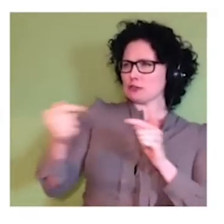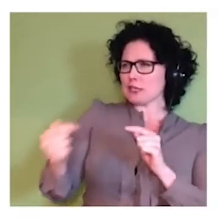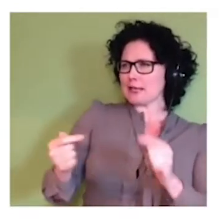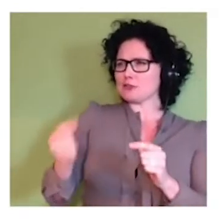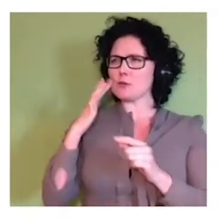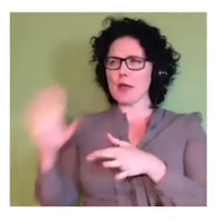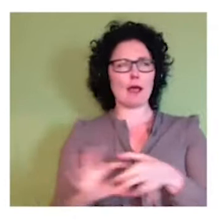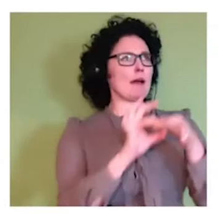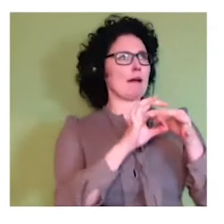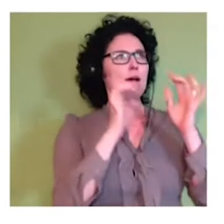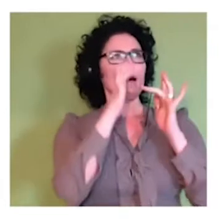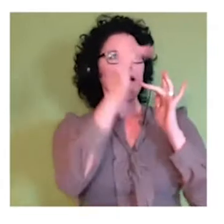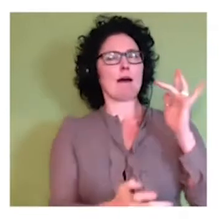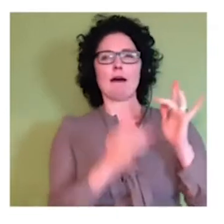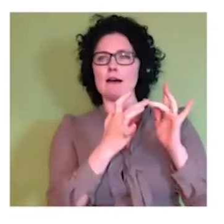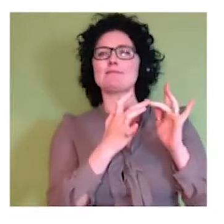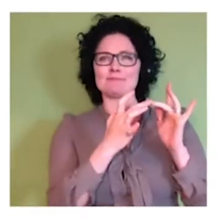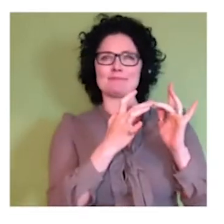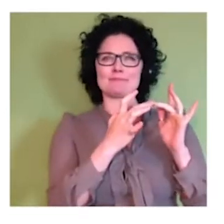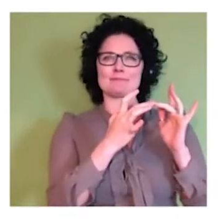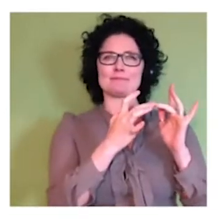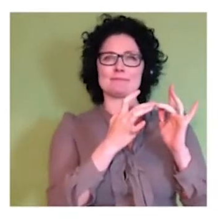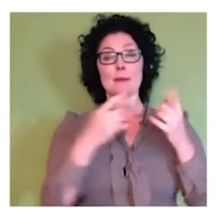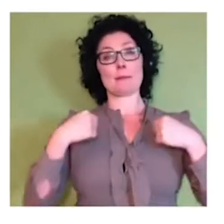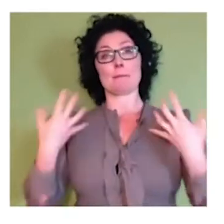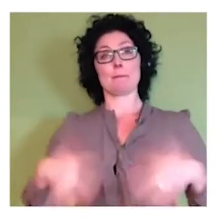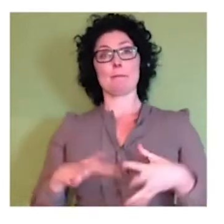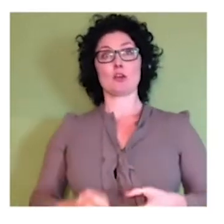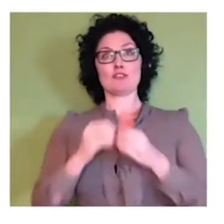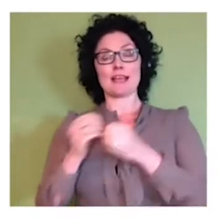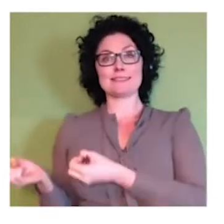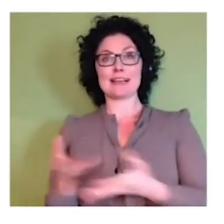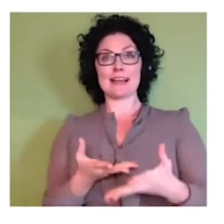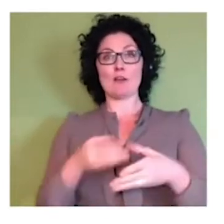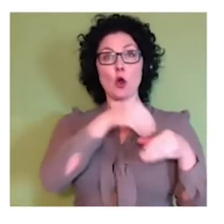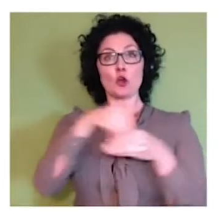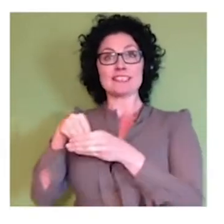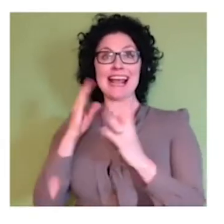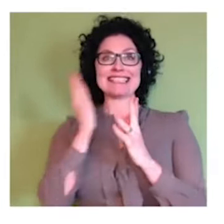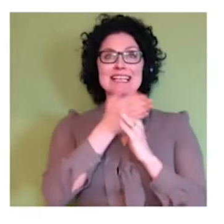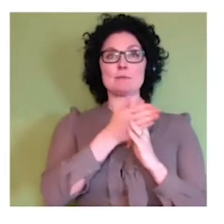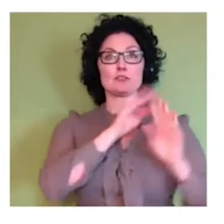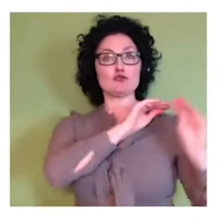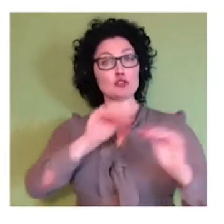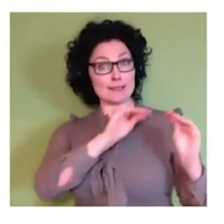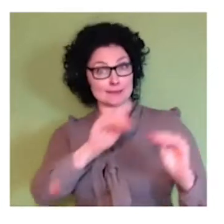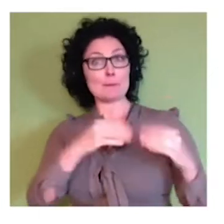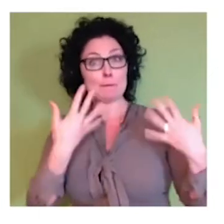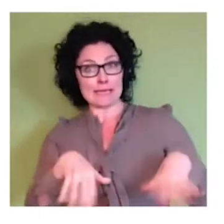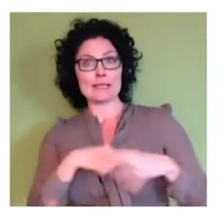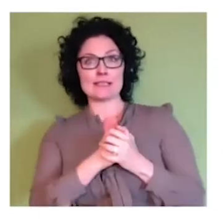content. I've also created and delivered content accessibility training and given talks on